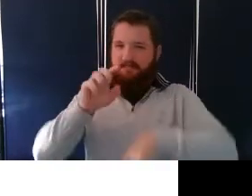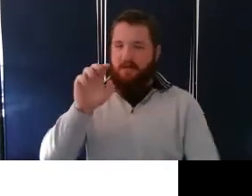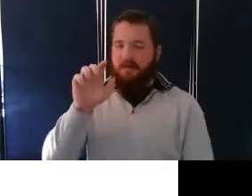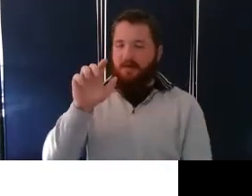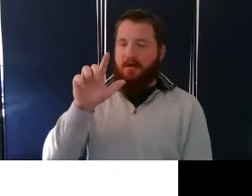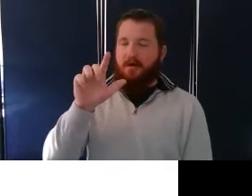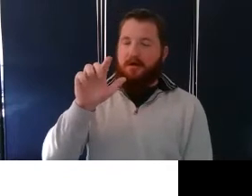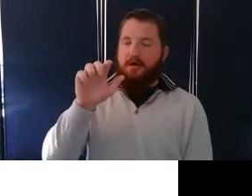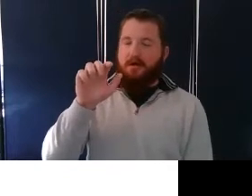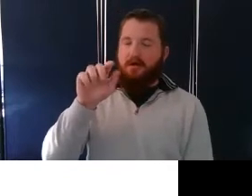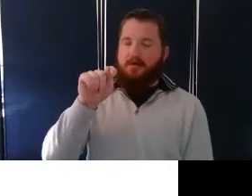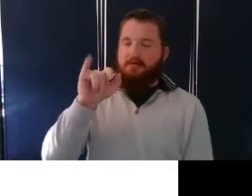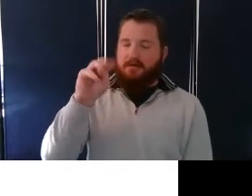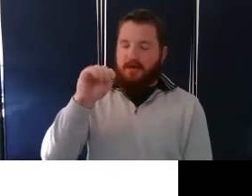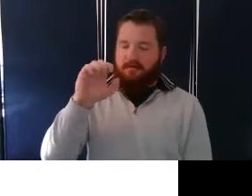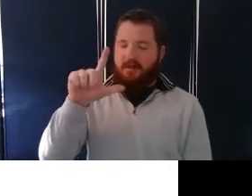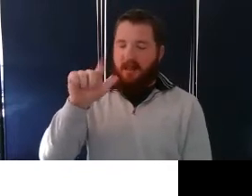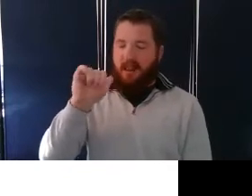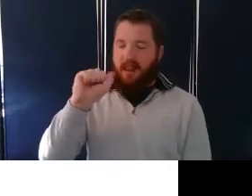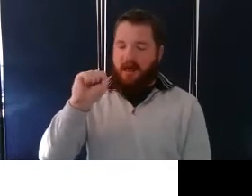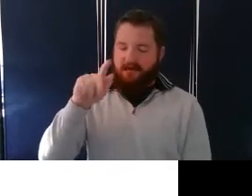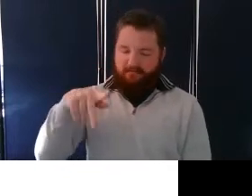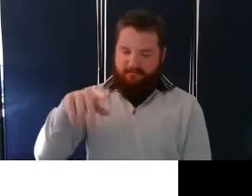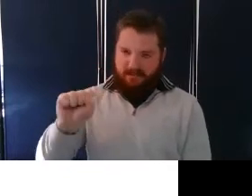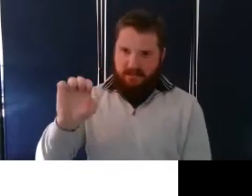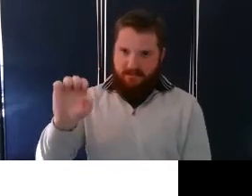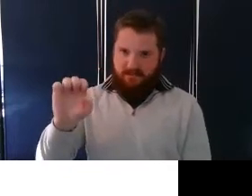facial expressions